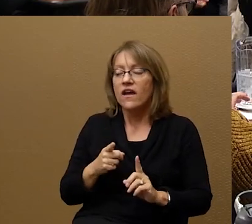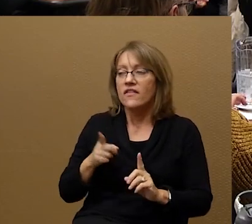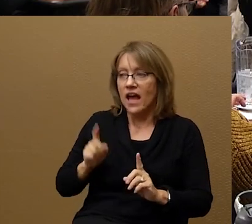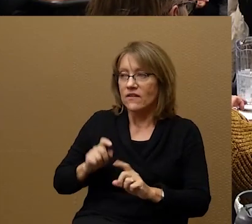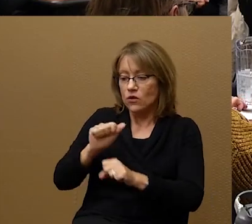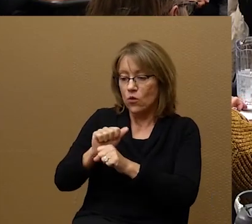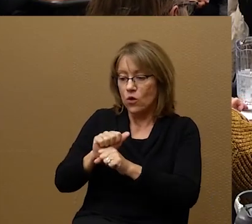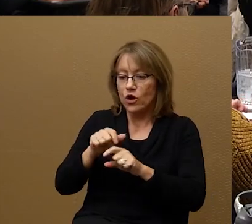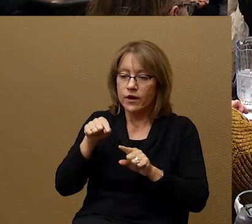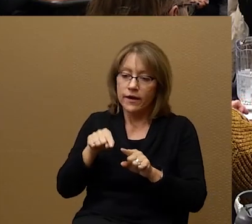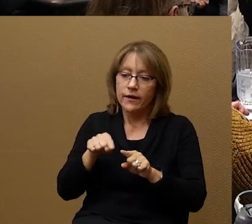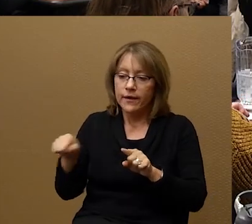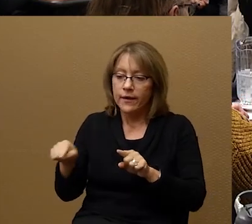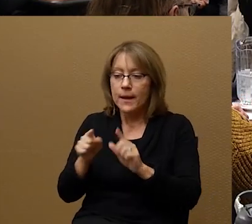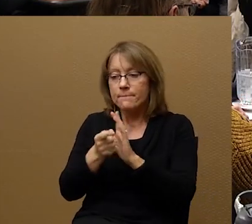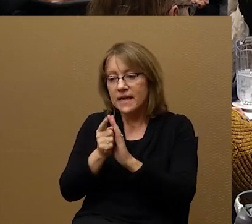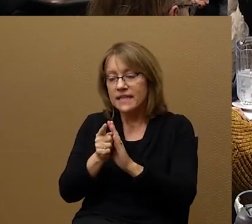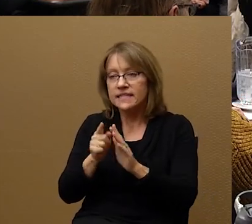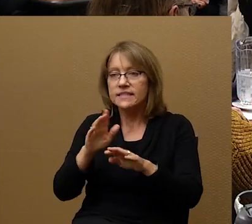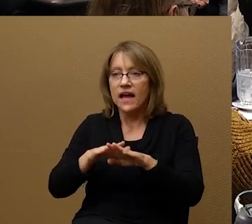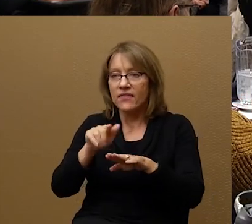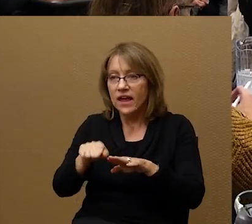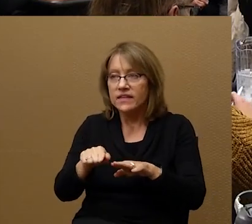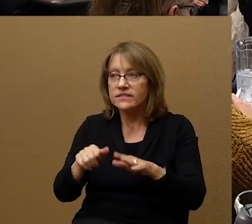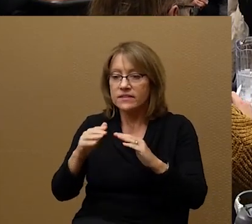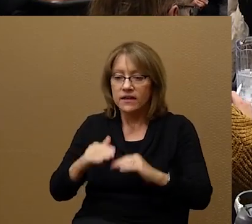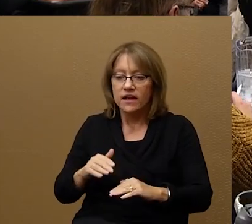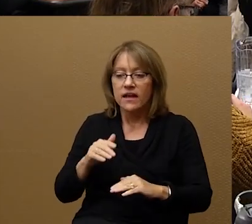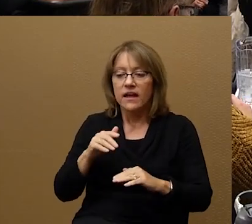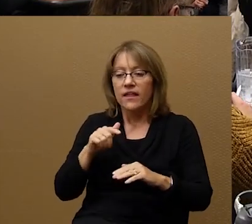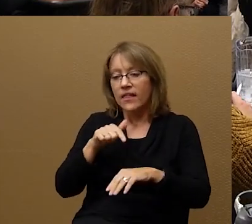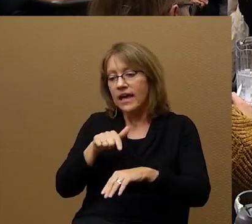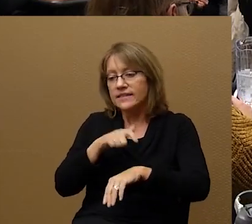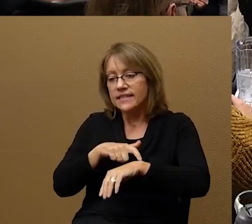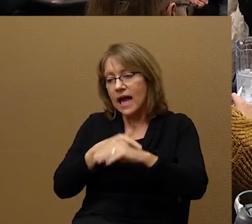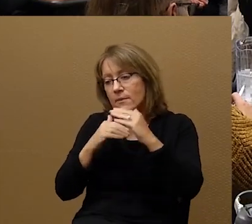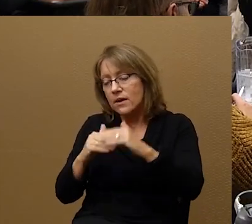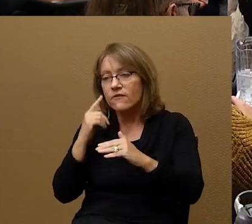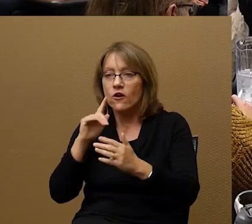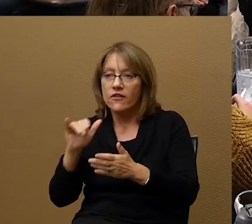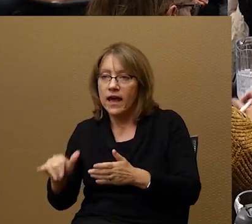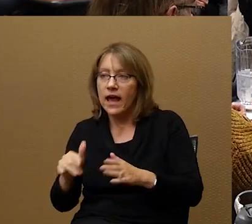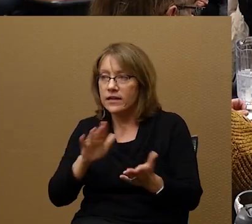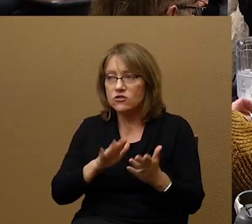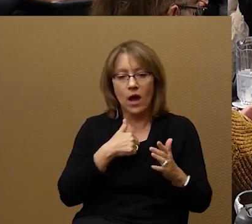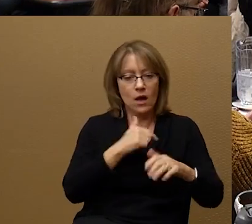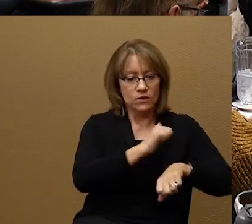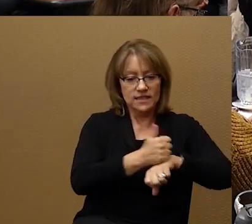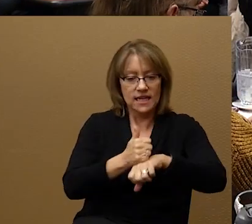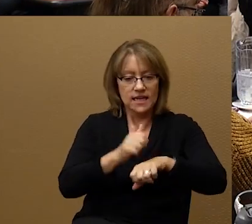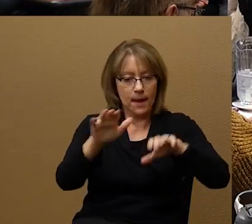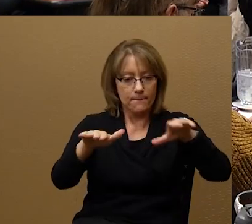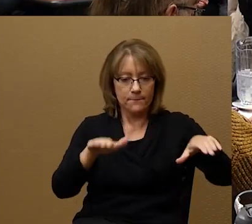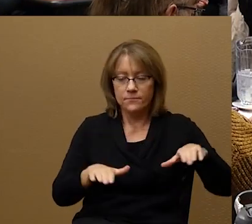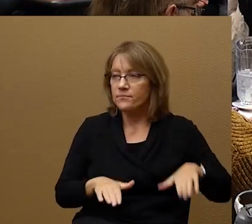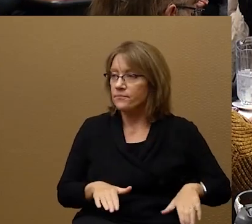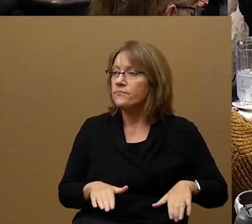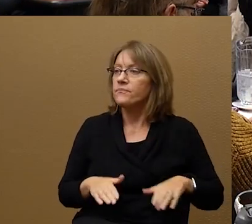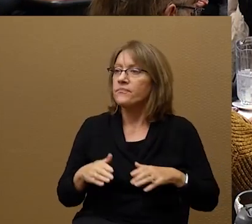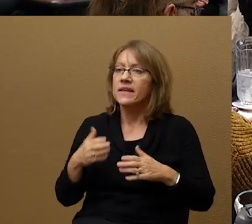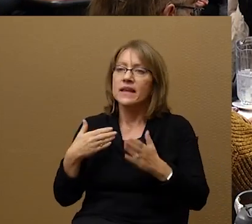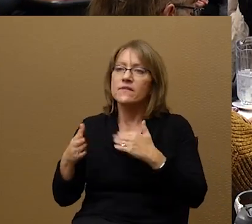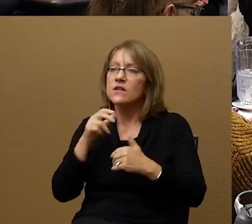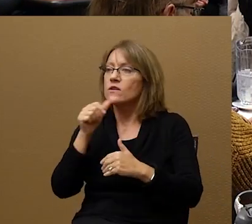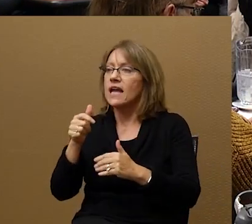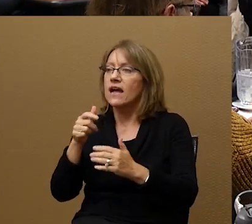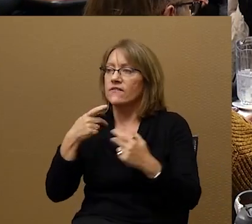so many minutes on that, I'll just line it up on the table that way, like the hearing aid Perfect. checking, cleaning stuff first. And then, you know, even if we don't do a physical check